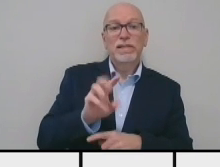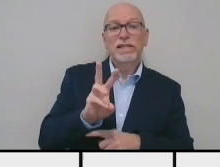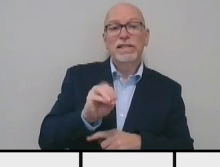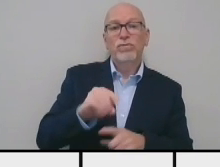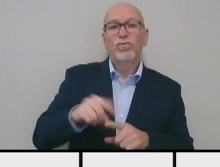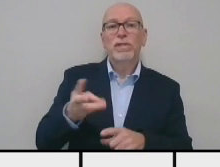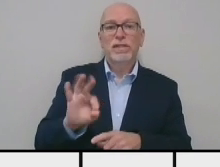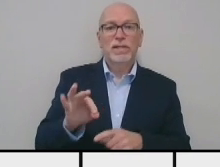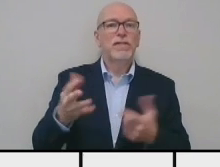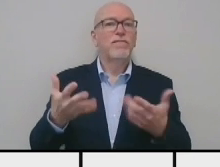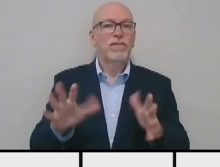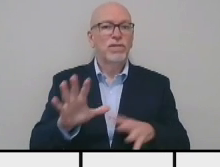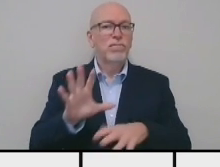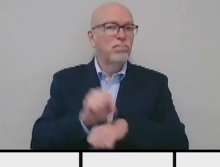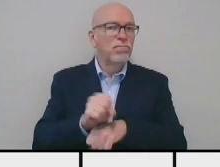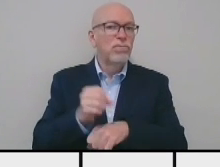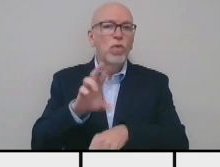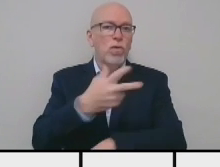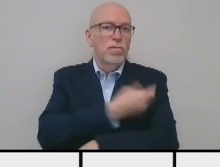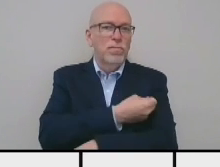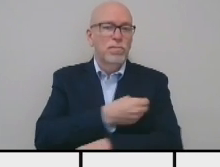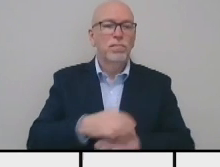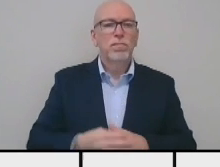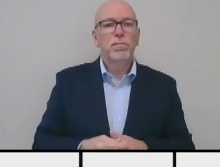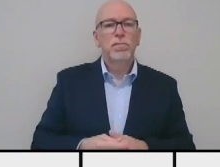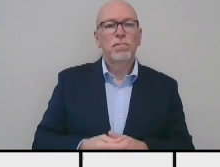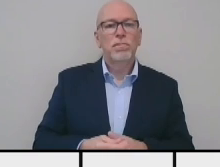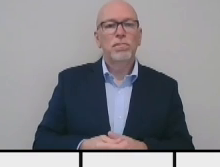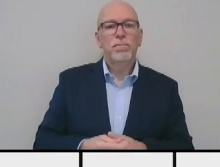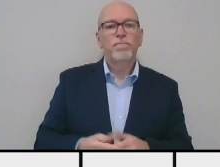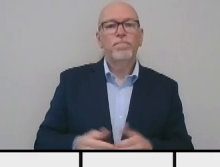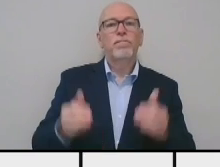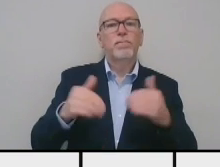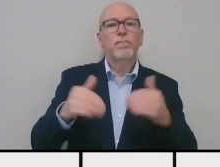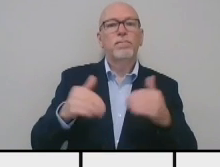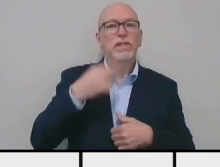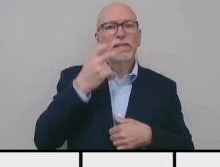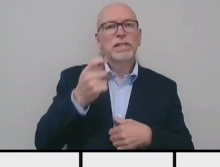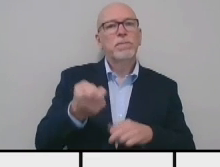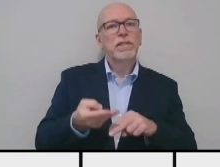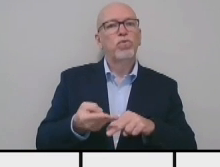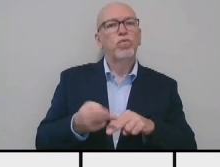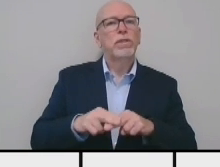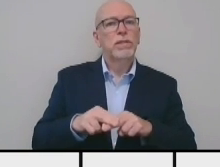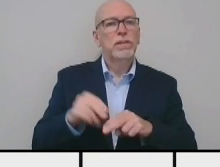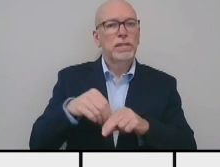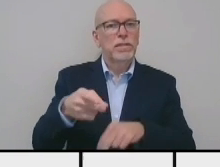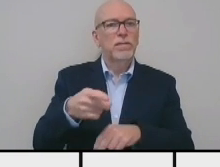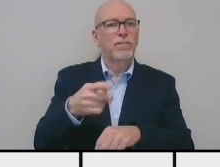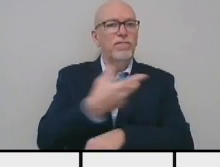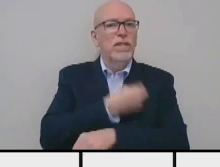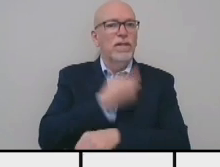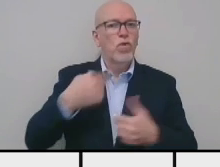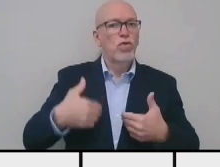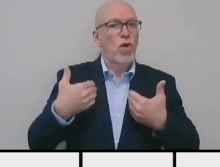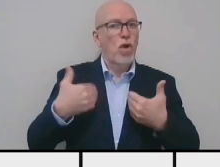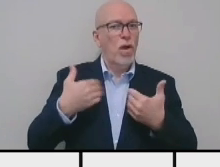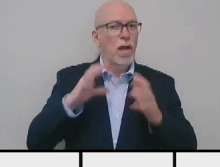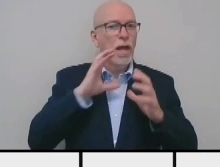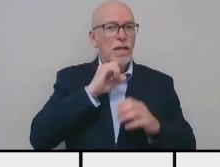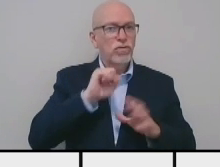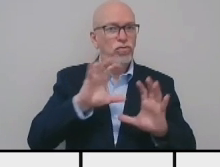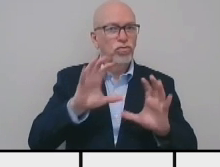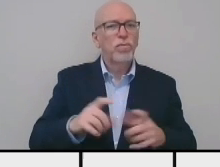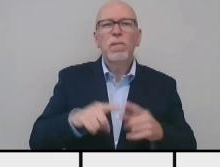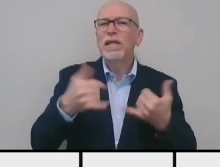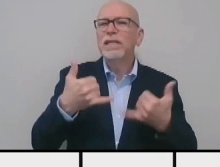69 have scheduled or received a vaccine. We have seen a slight increase in vaccine uptake among younger groups, but we still have a lot of work to